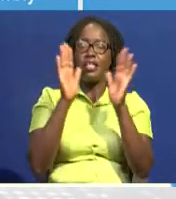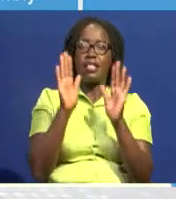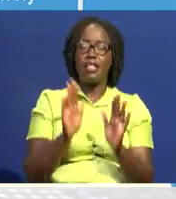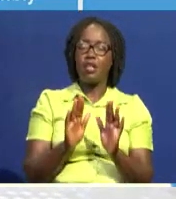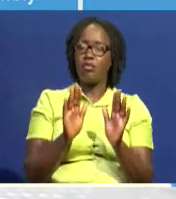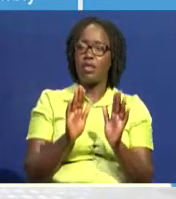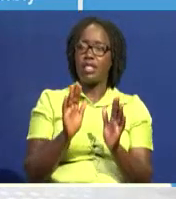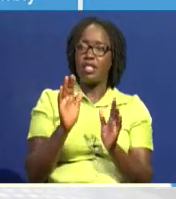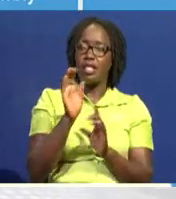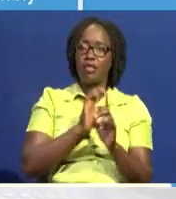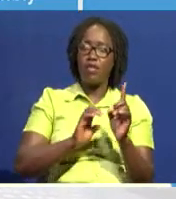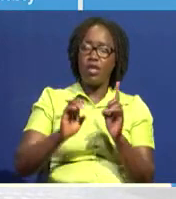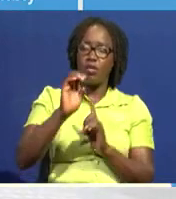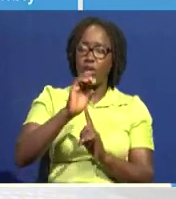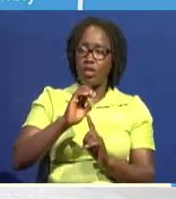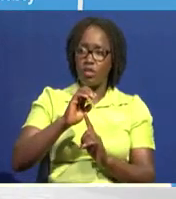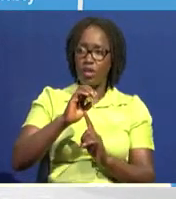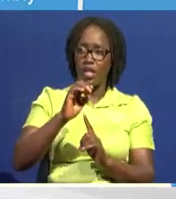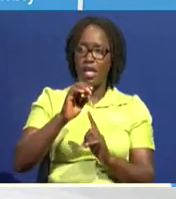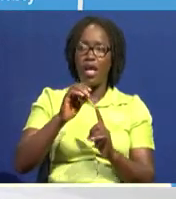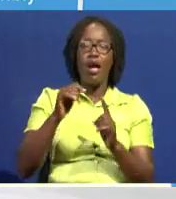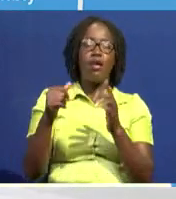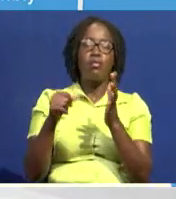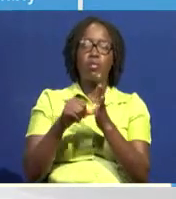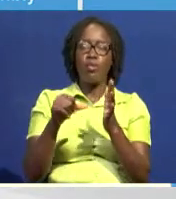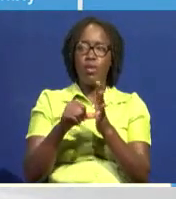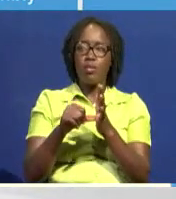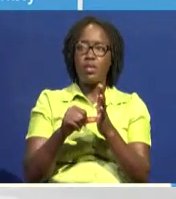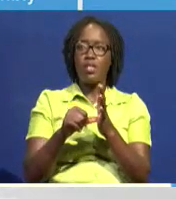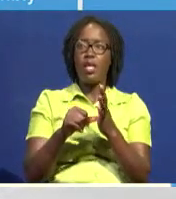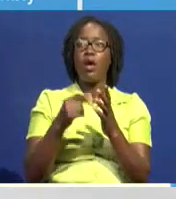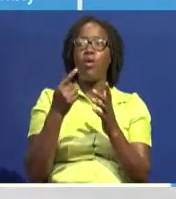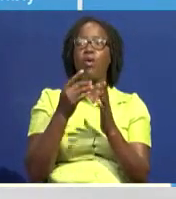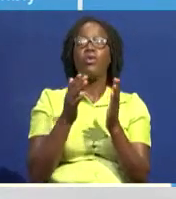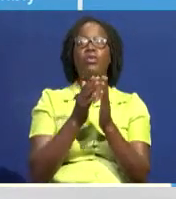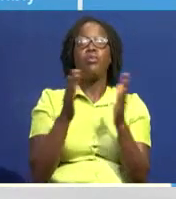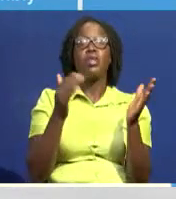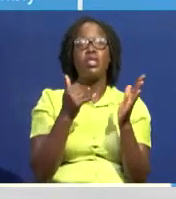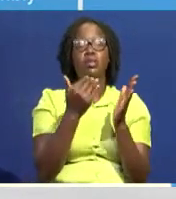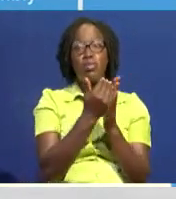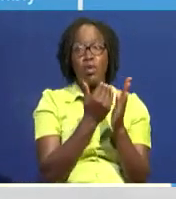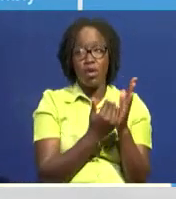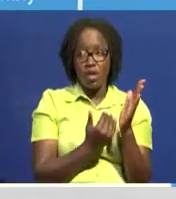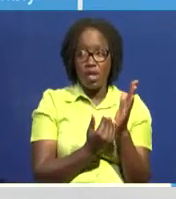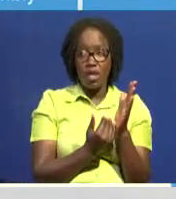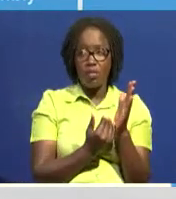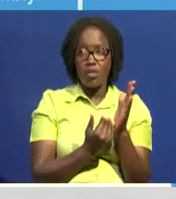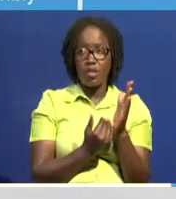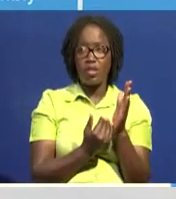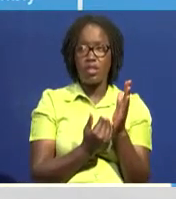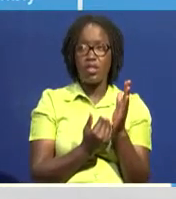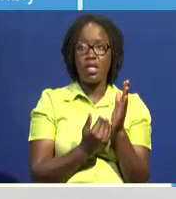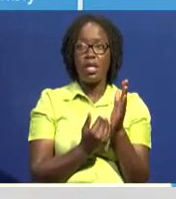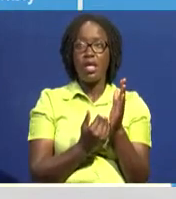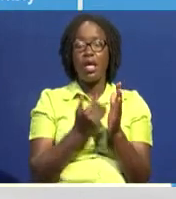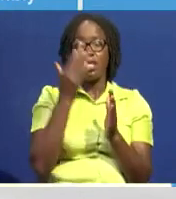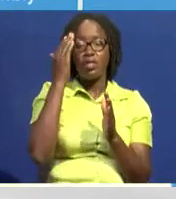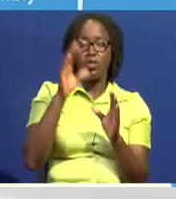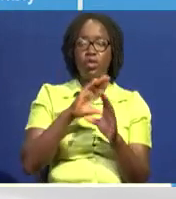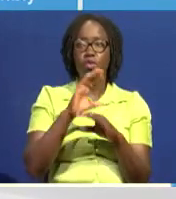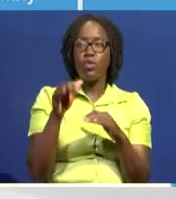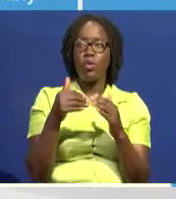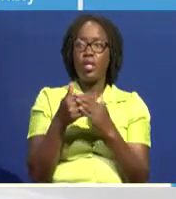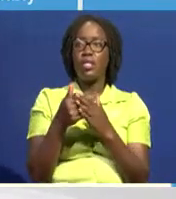environmental crisis that we face. One of our biggest programs, as is known the world over, is